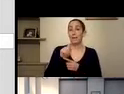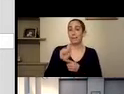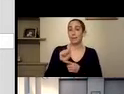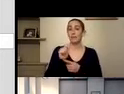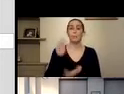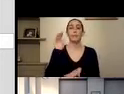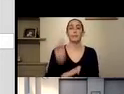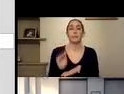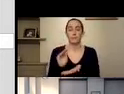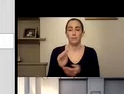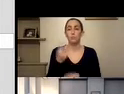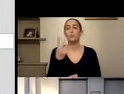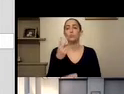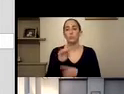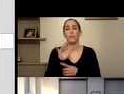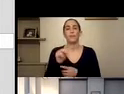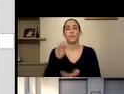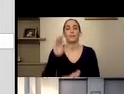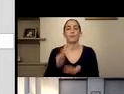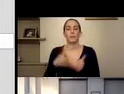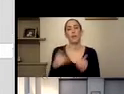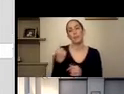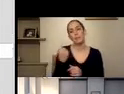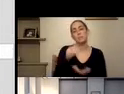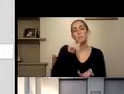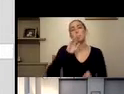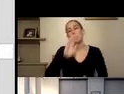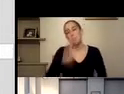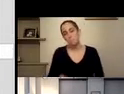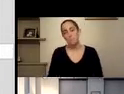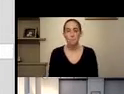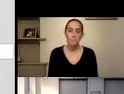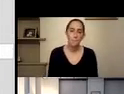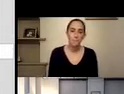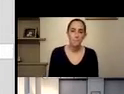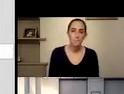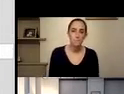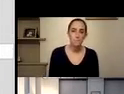million. To the next slide.